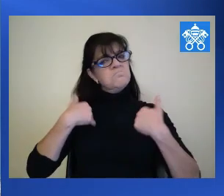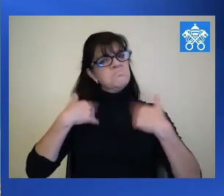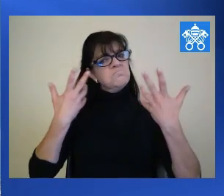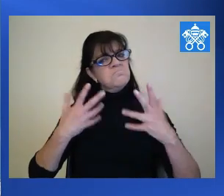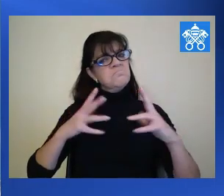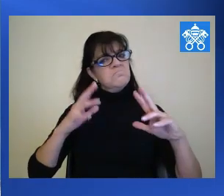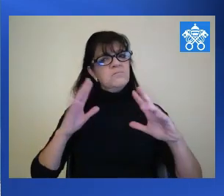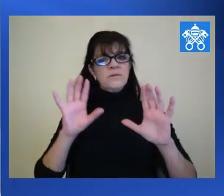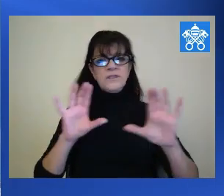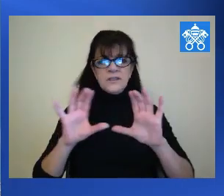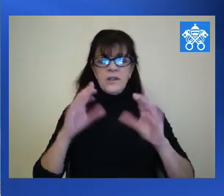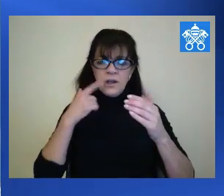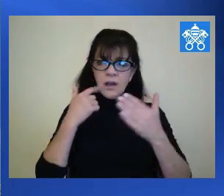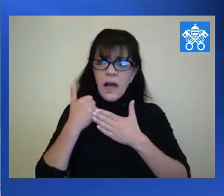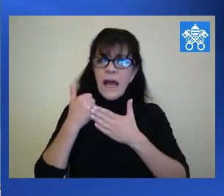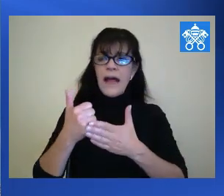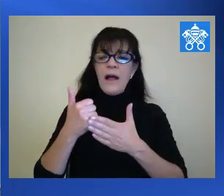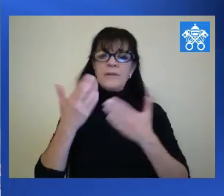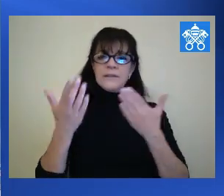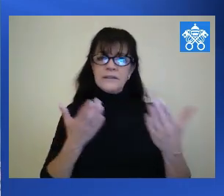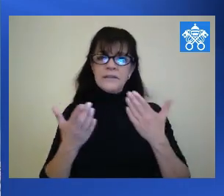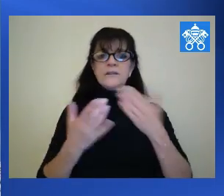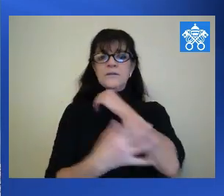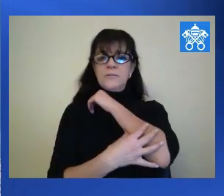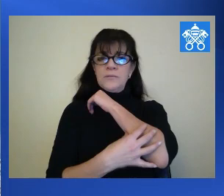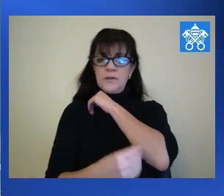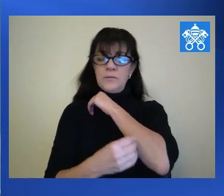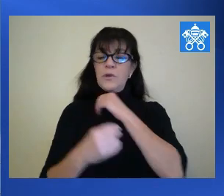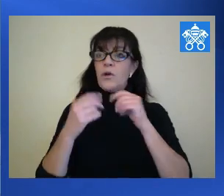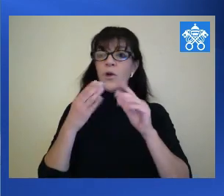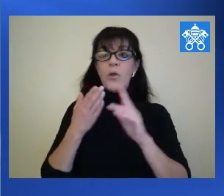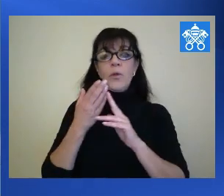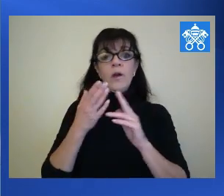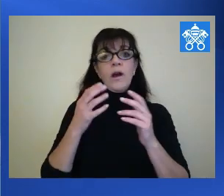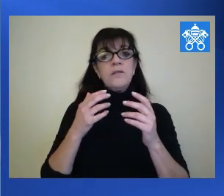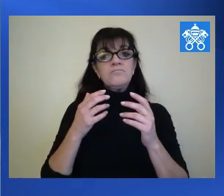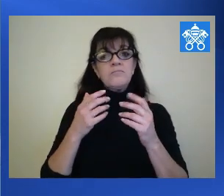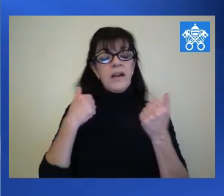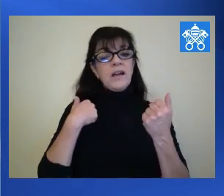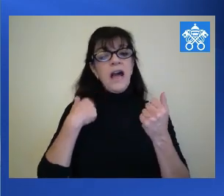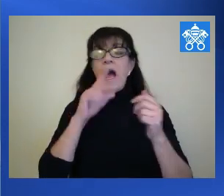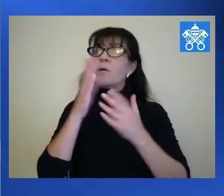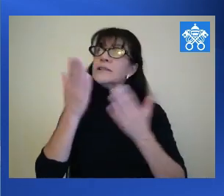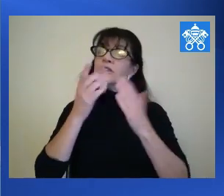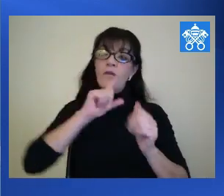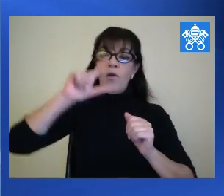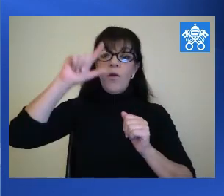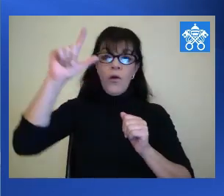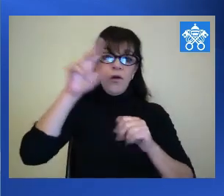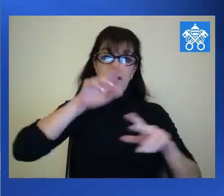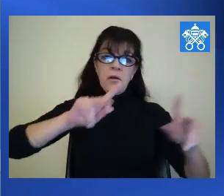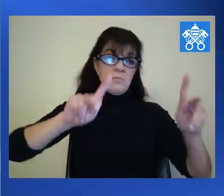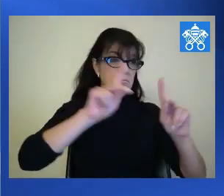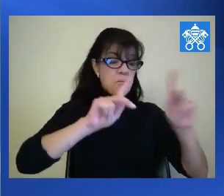have done to the poor, how we have served our Lord in the least of our brothers and